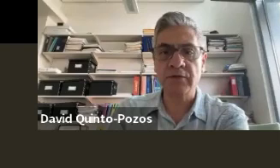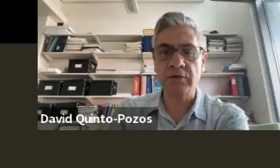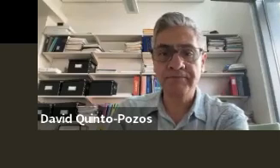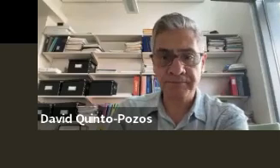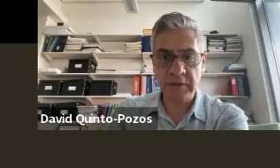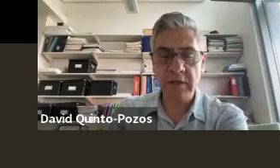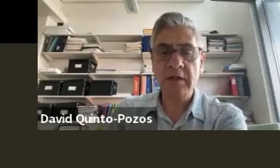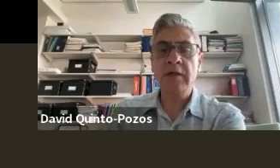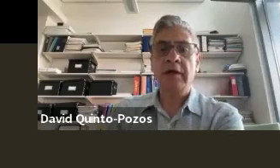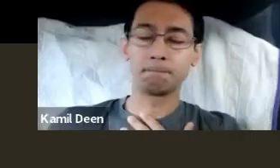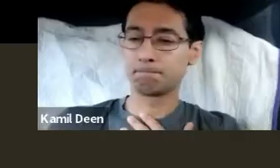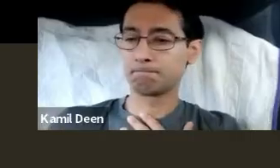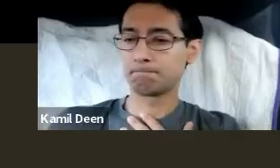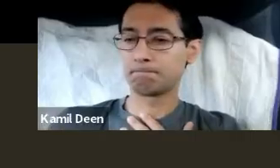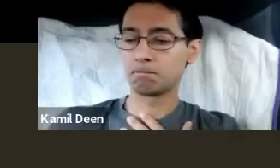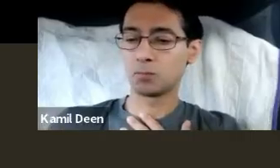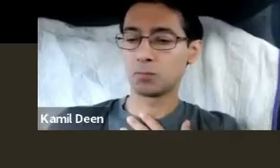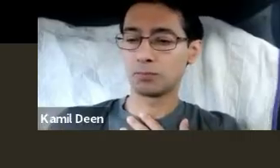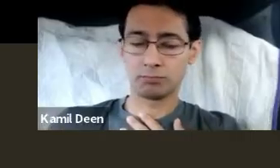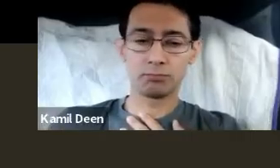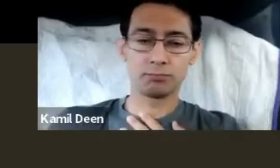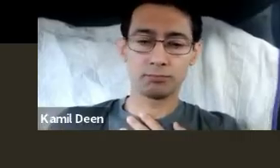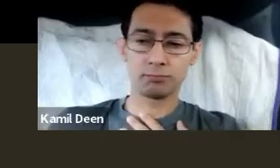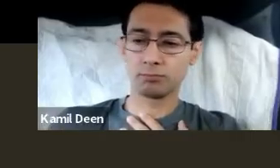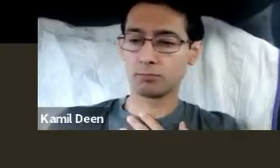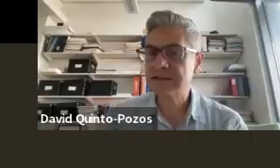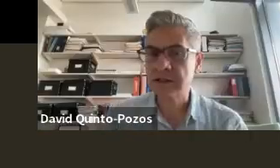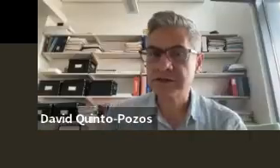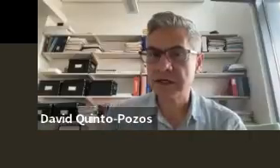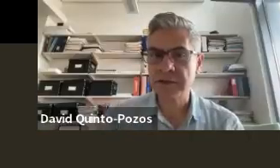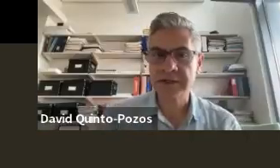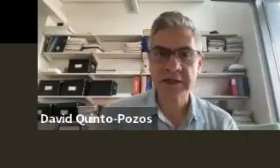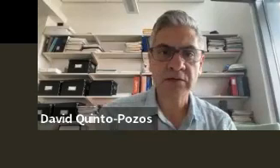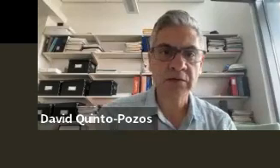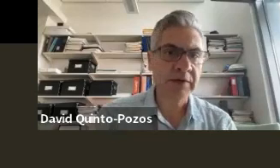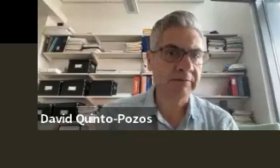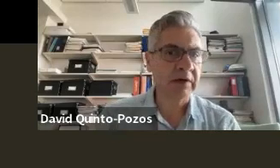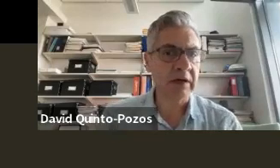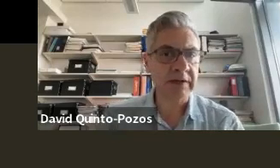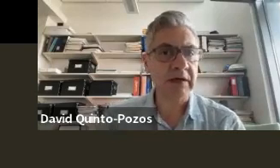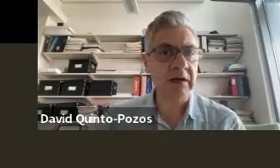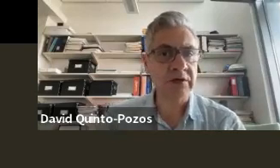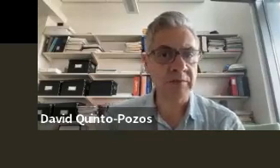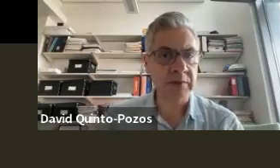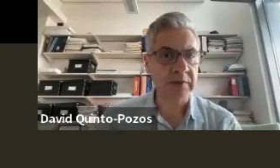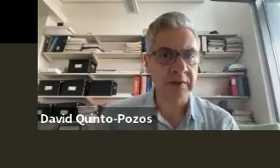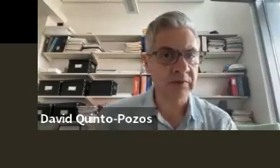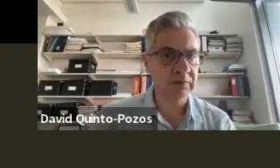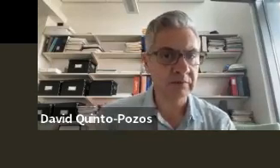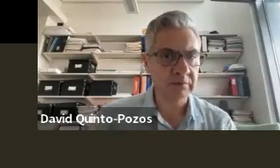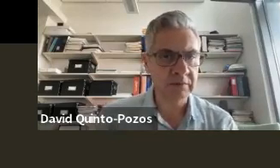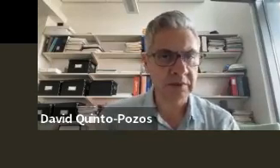the two of you. And Kamal, do you mind just repeating the last thing you said? Because I don't know that if it got